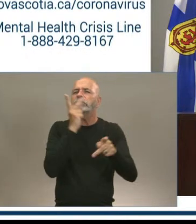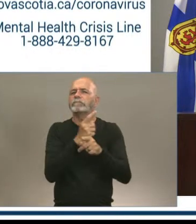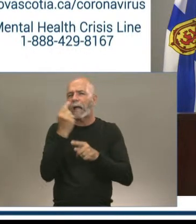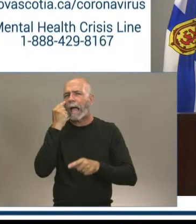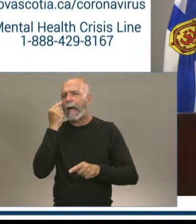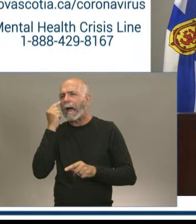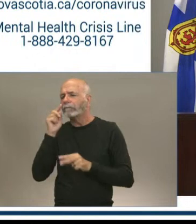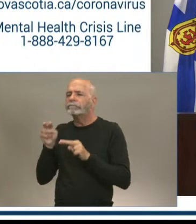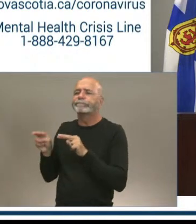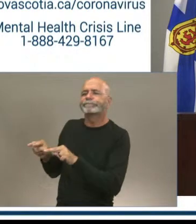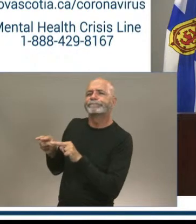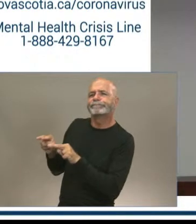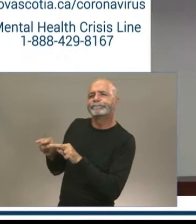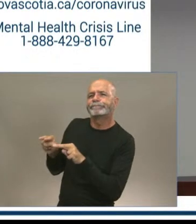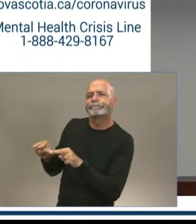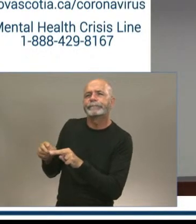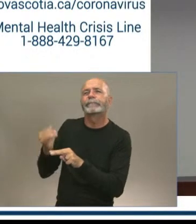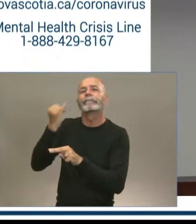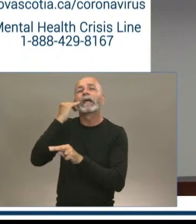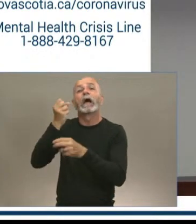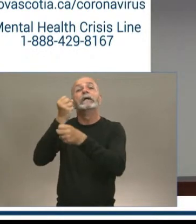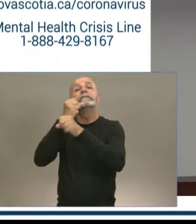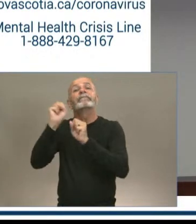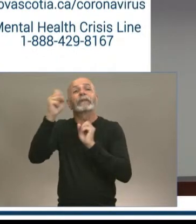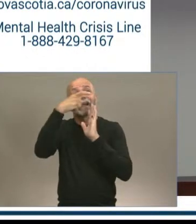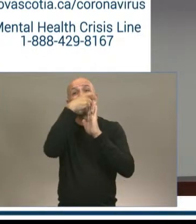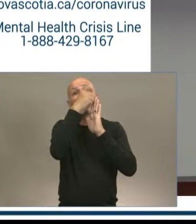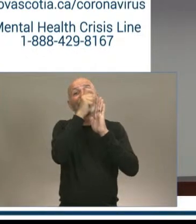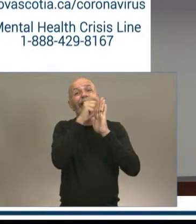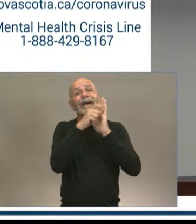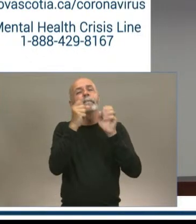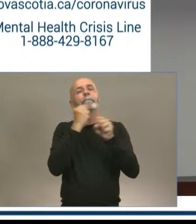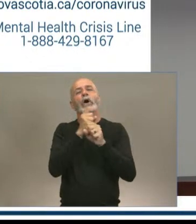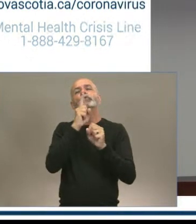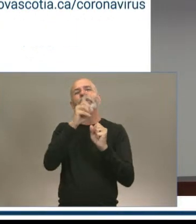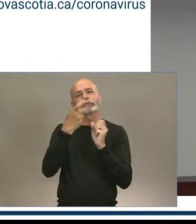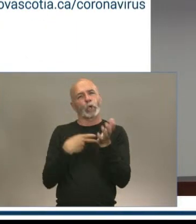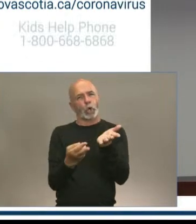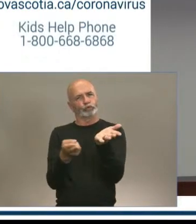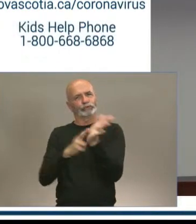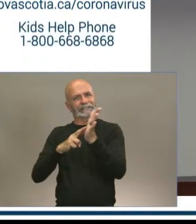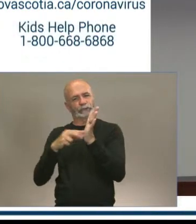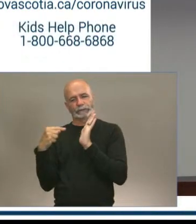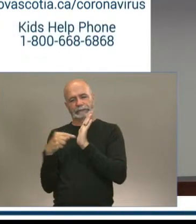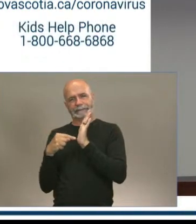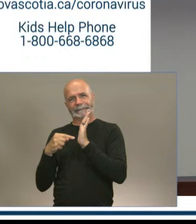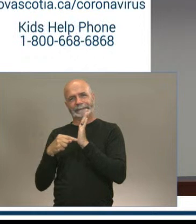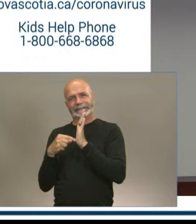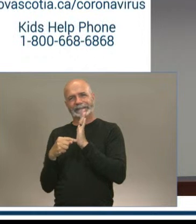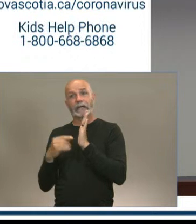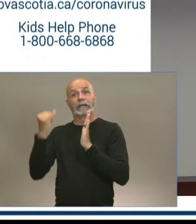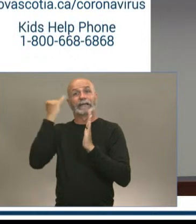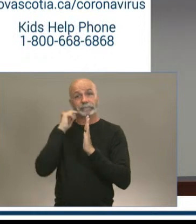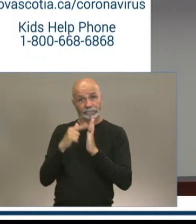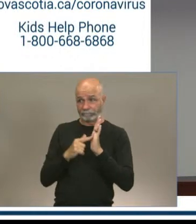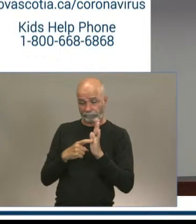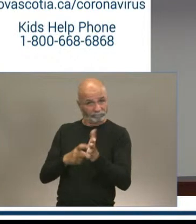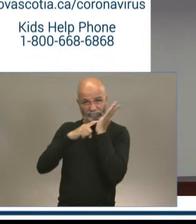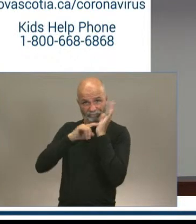the safe check-in, which then gets people registered. Those who are meant to be quarantining, doing the daily digital